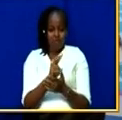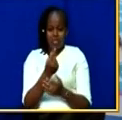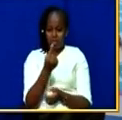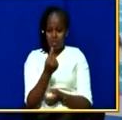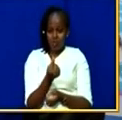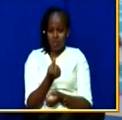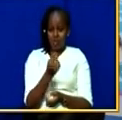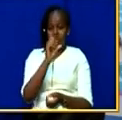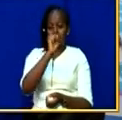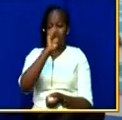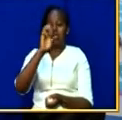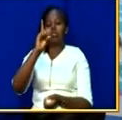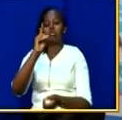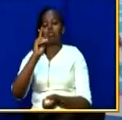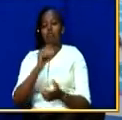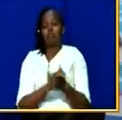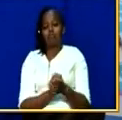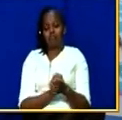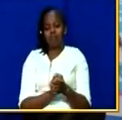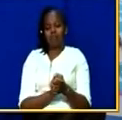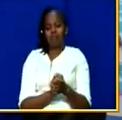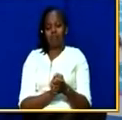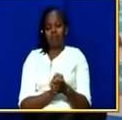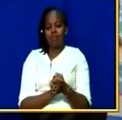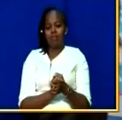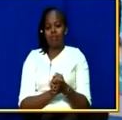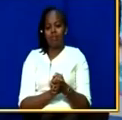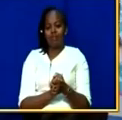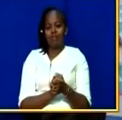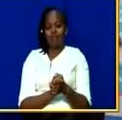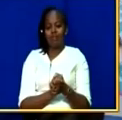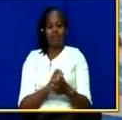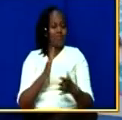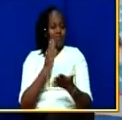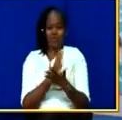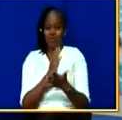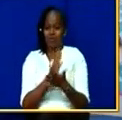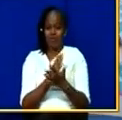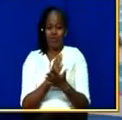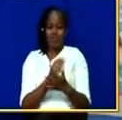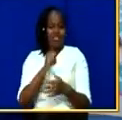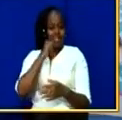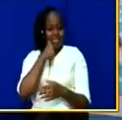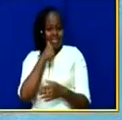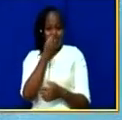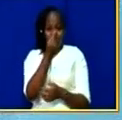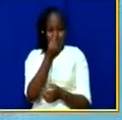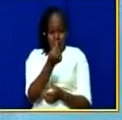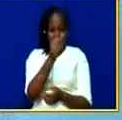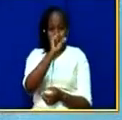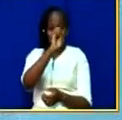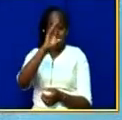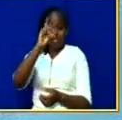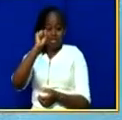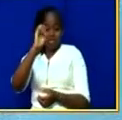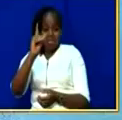tiny seeded crops. Fantastic. Good. Wow. That's amazing. The tiny seeded crops. I hope that